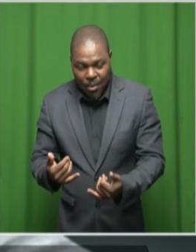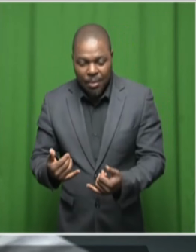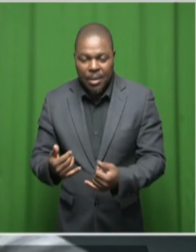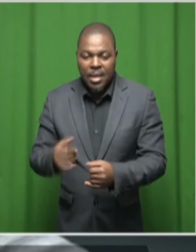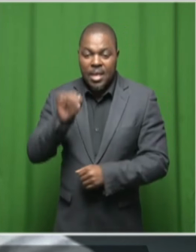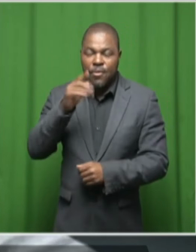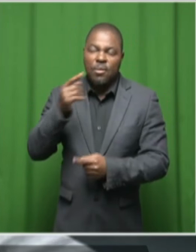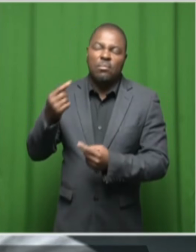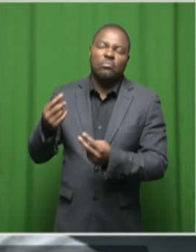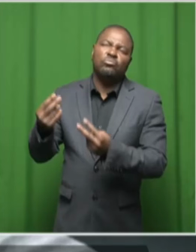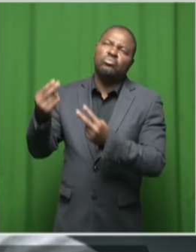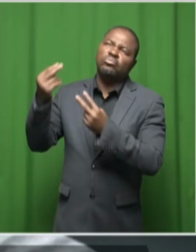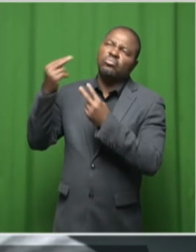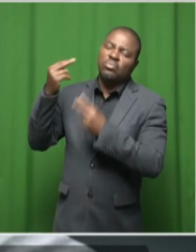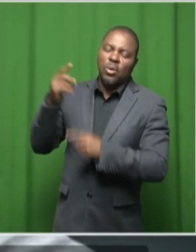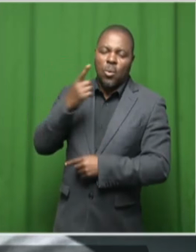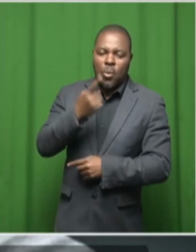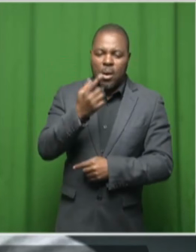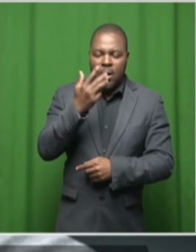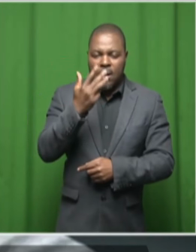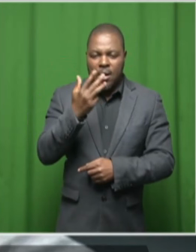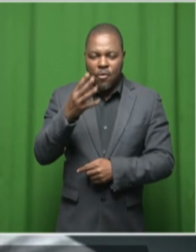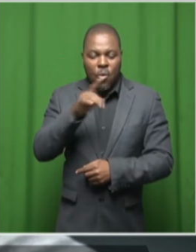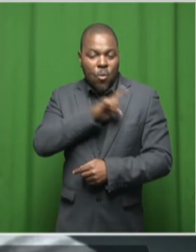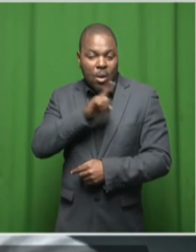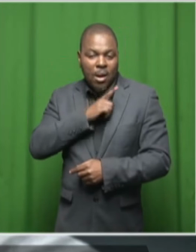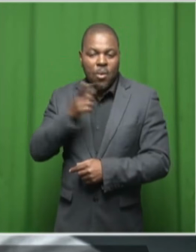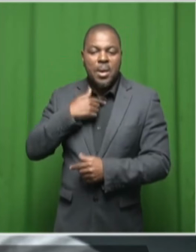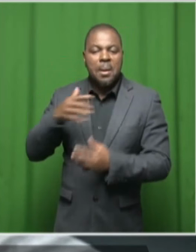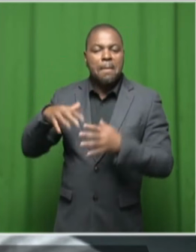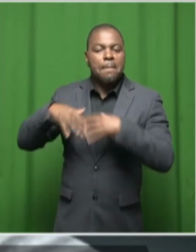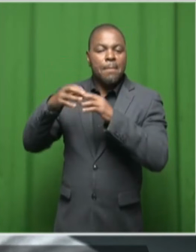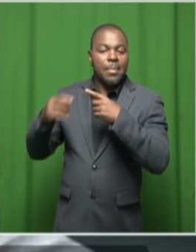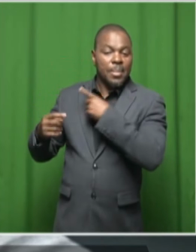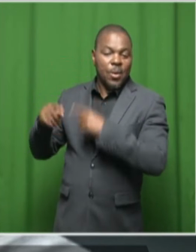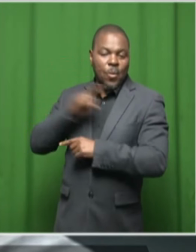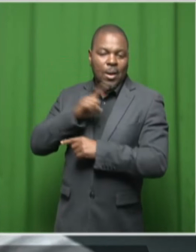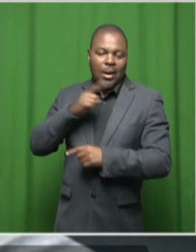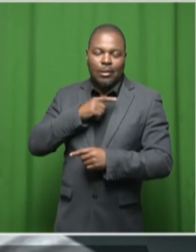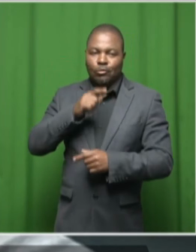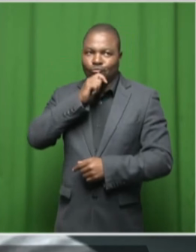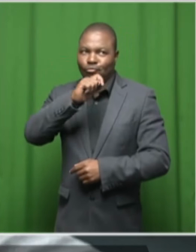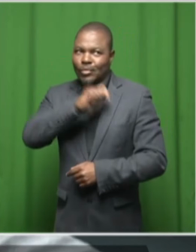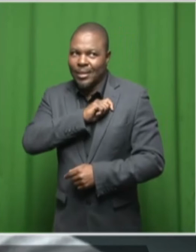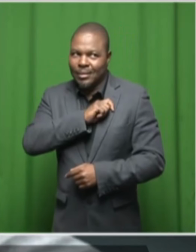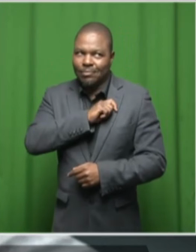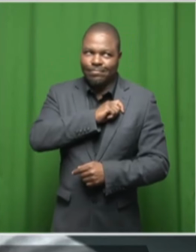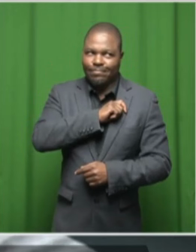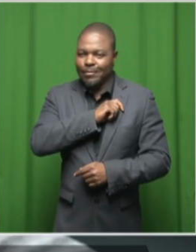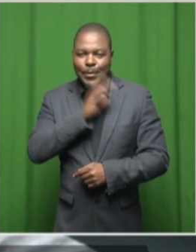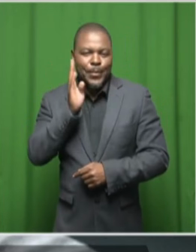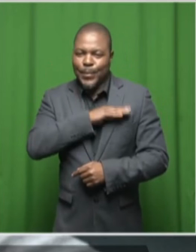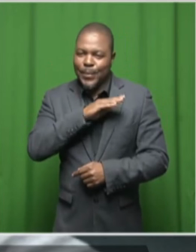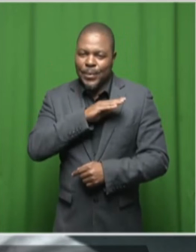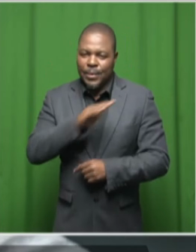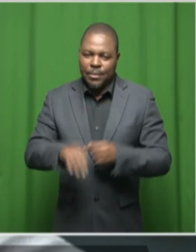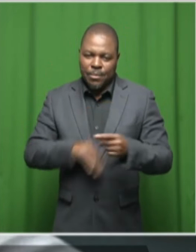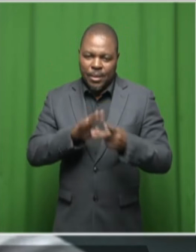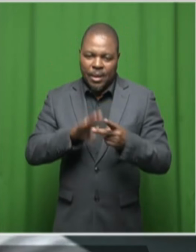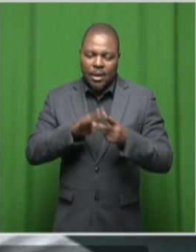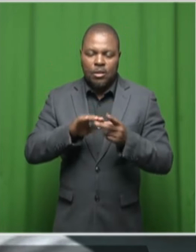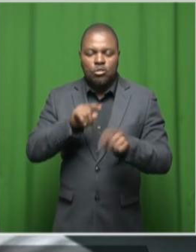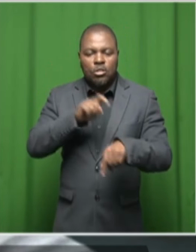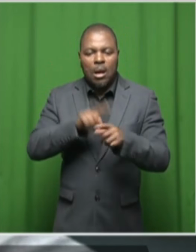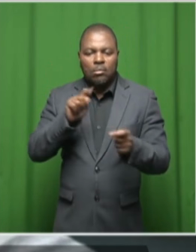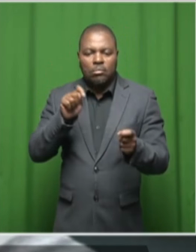go back to 1994, one of the reasons for a government of national unity was a lack of trust and the fact that, there was this transition period